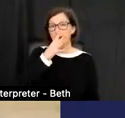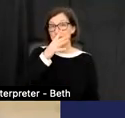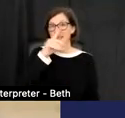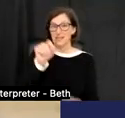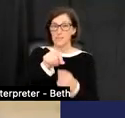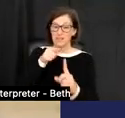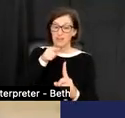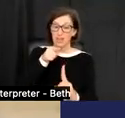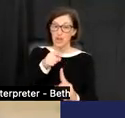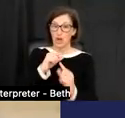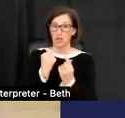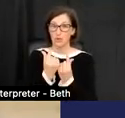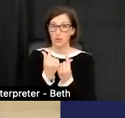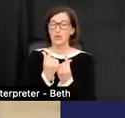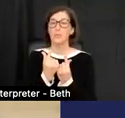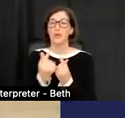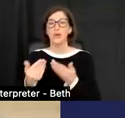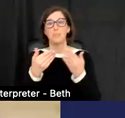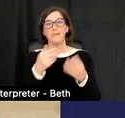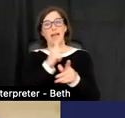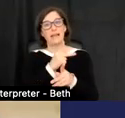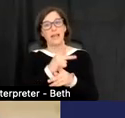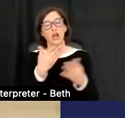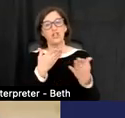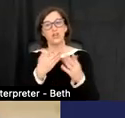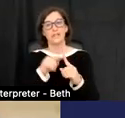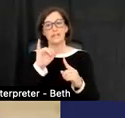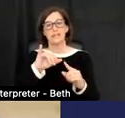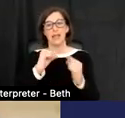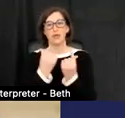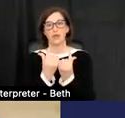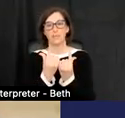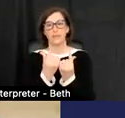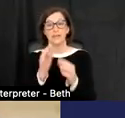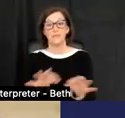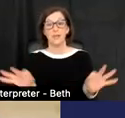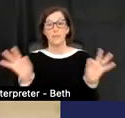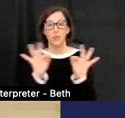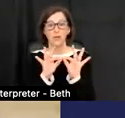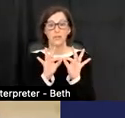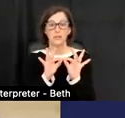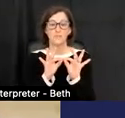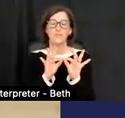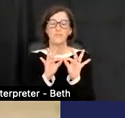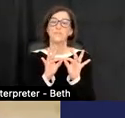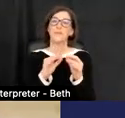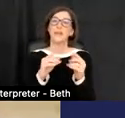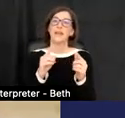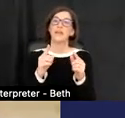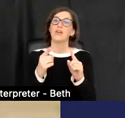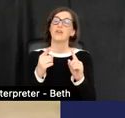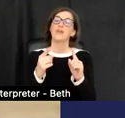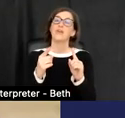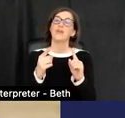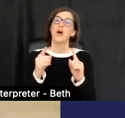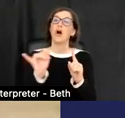target group, provision of care and services to them has shown to be really important. And then from